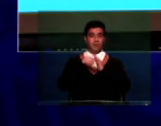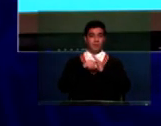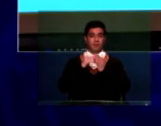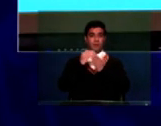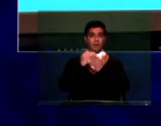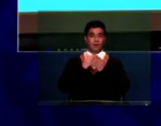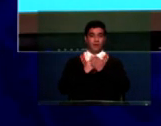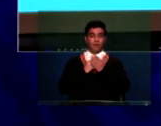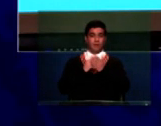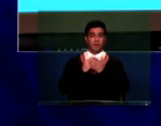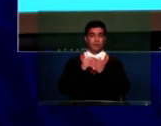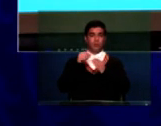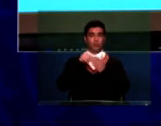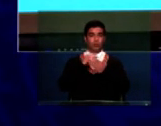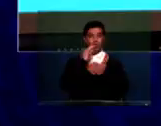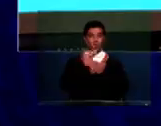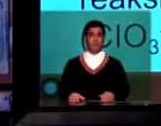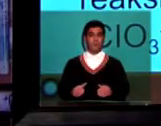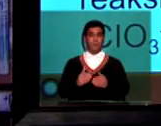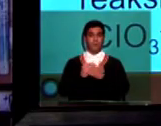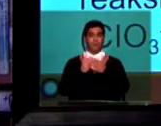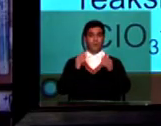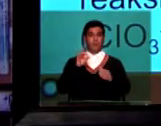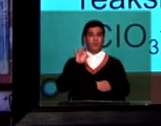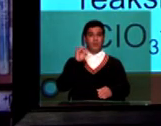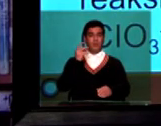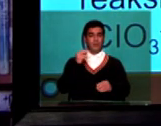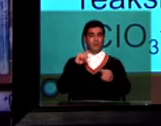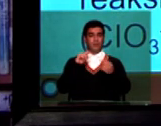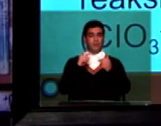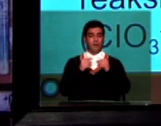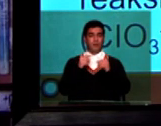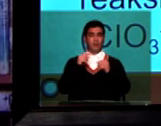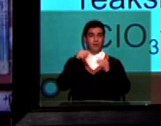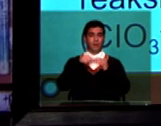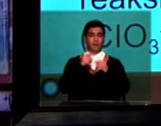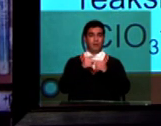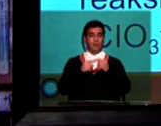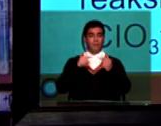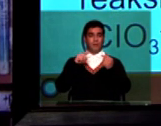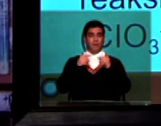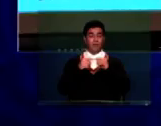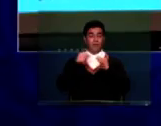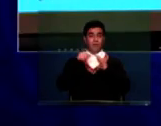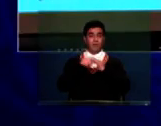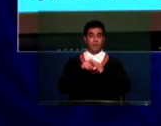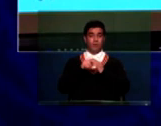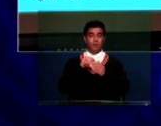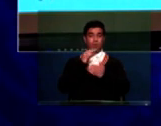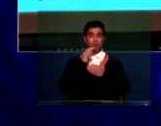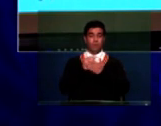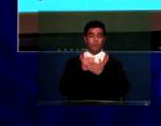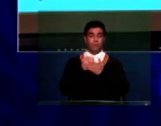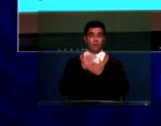oid masalalar yechish bilan tanishib chiqamiz. Oksidlanish qaytarish reaksiyalarini yarim reaksiya usulida masalalar yechishni